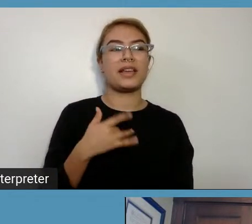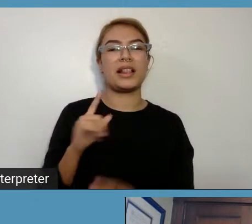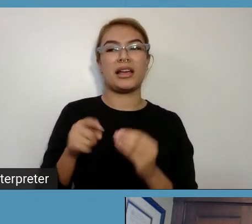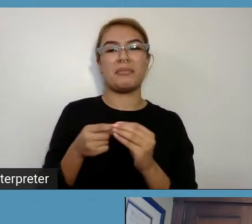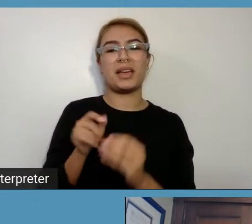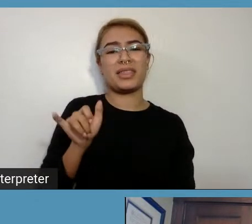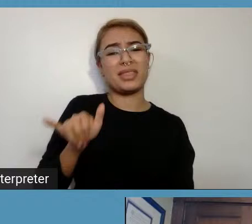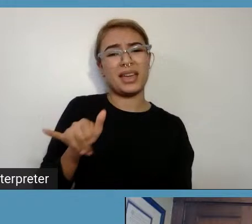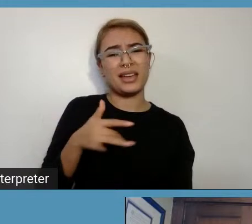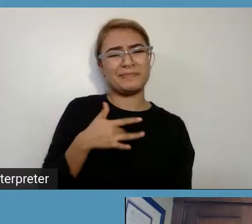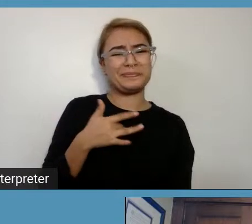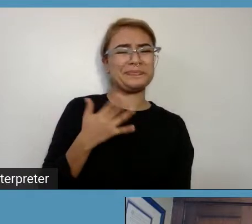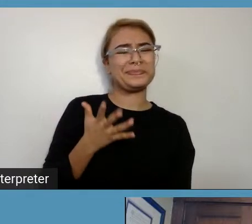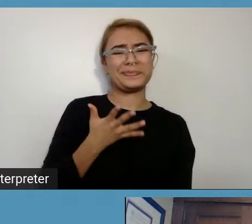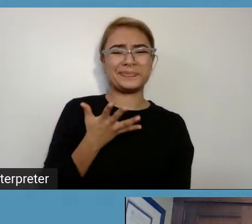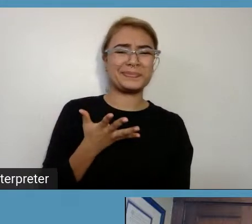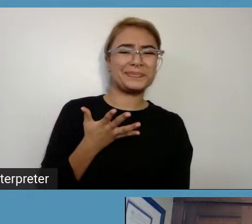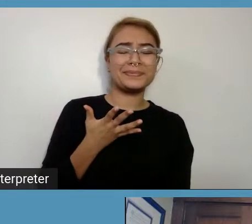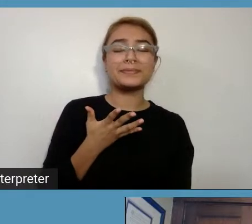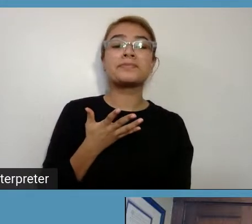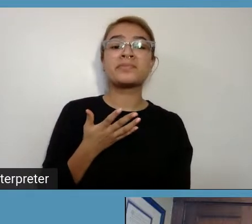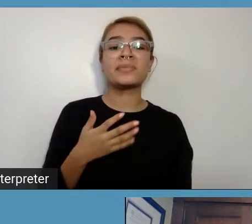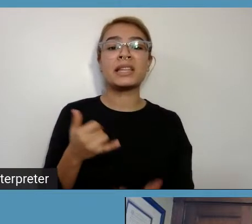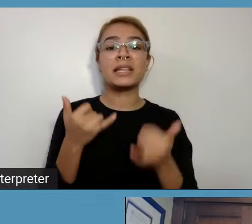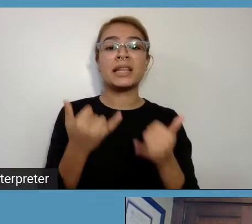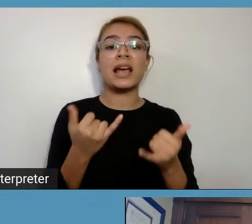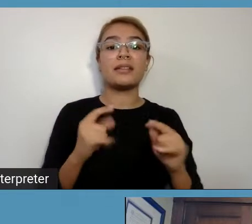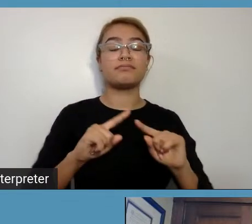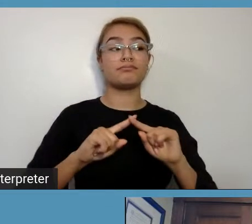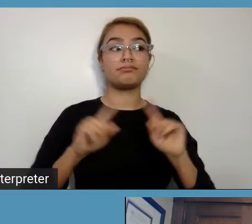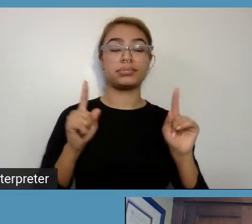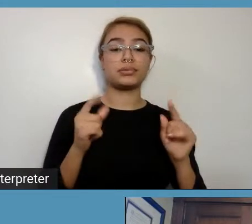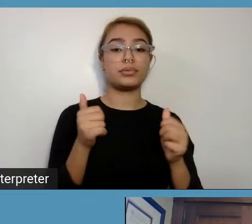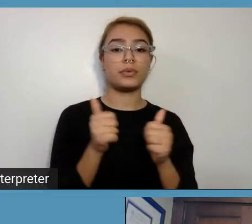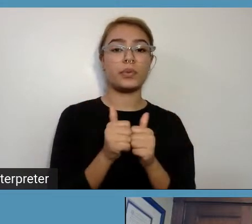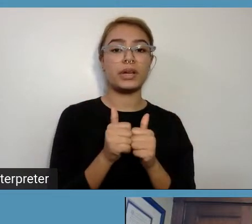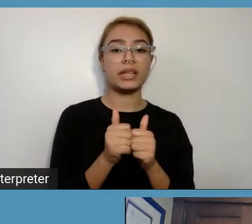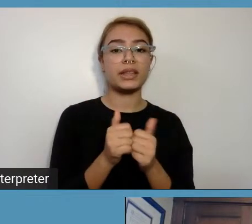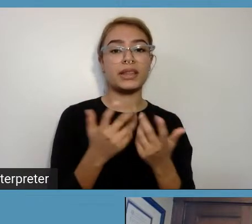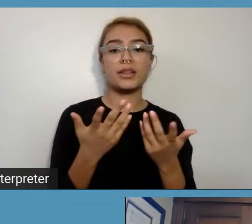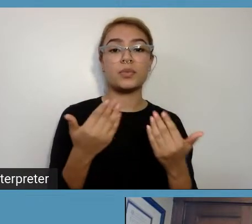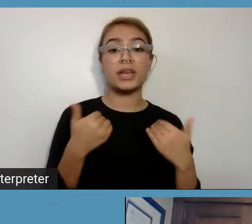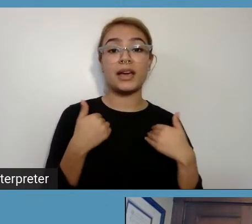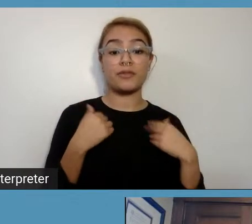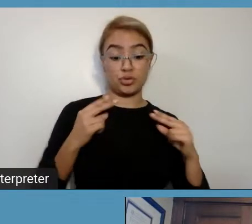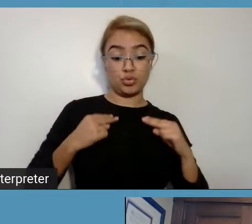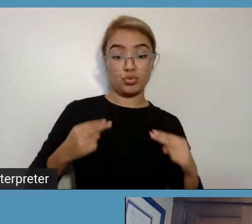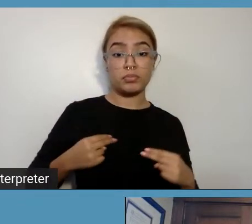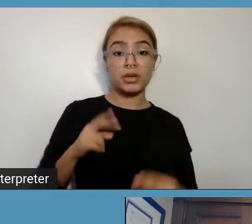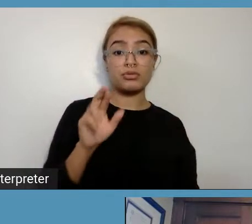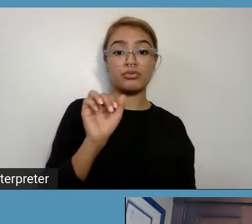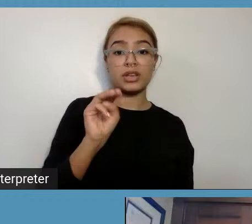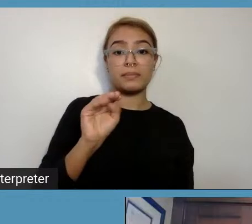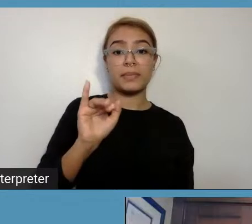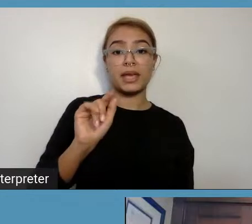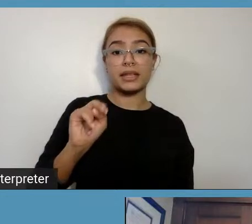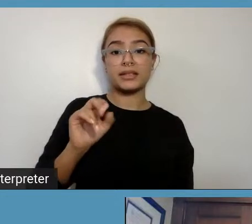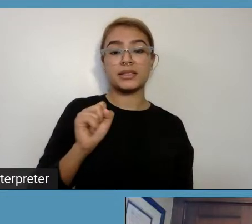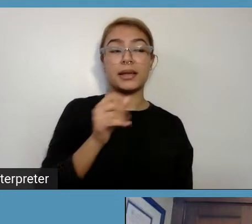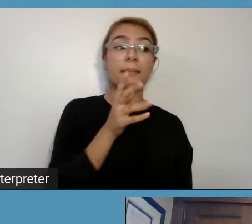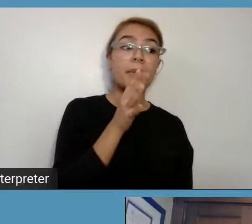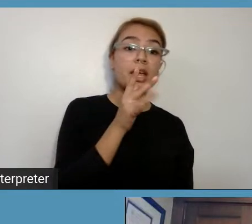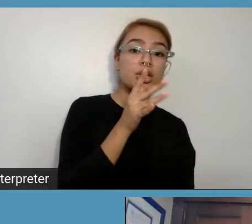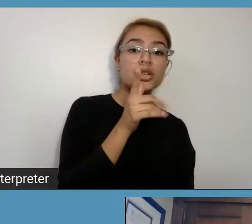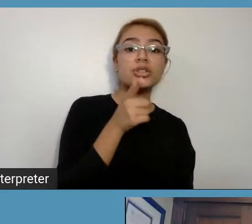that. Uh, Now it's very different with, we have human remains and human leathers from